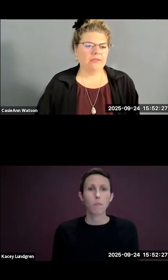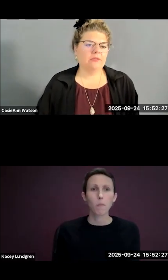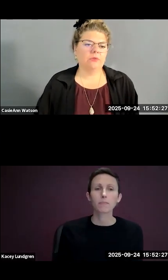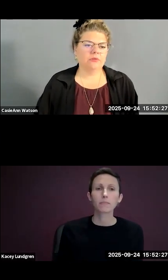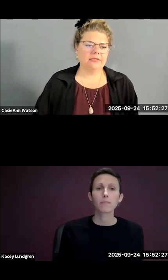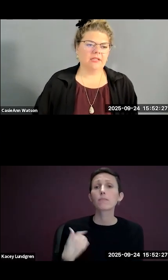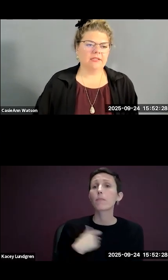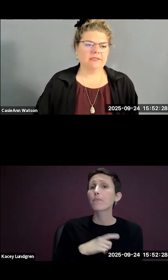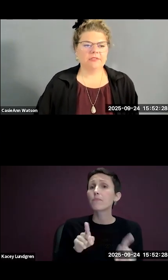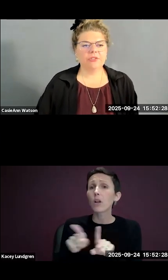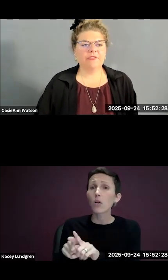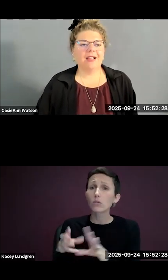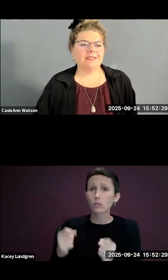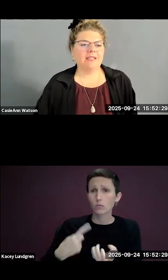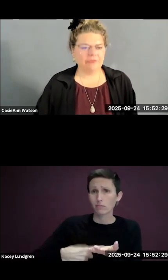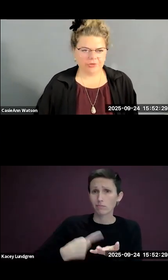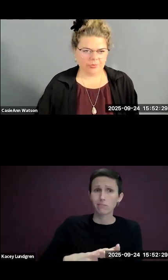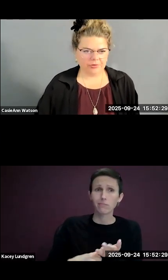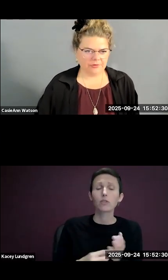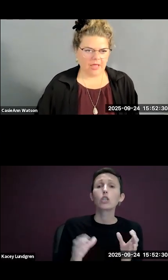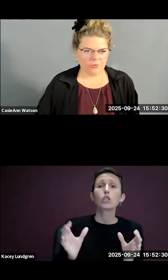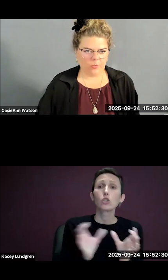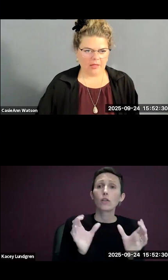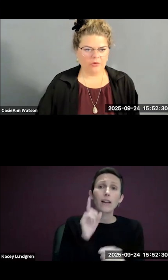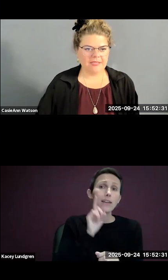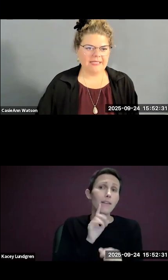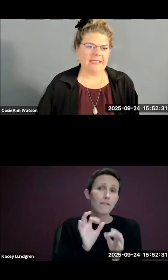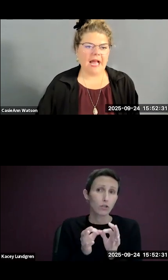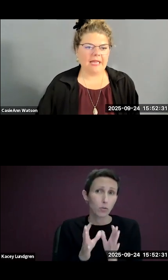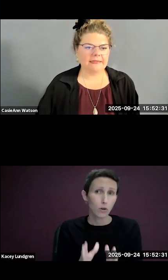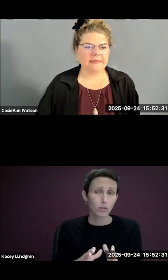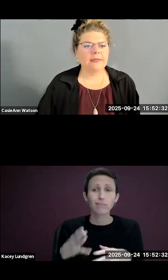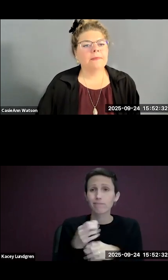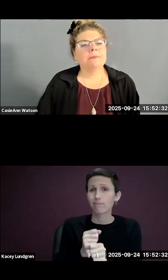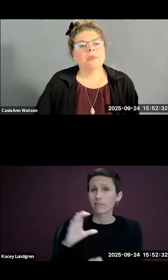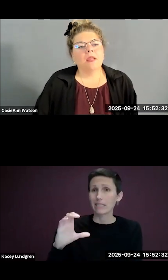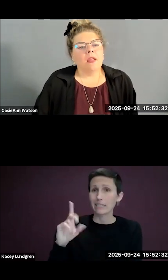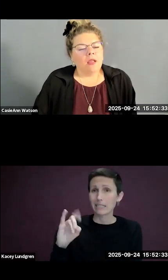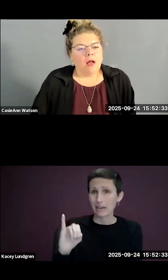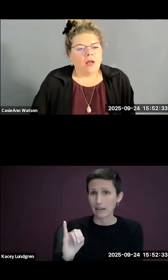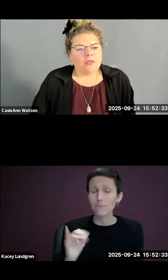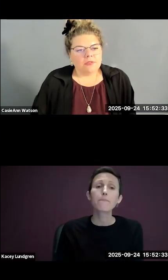We also wanted to discuss certified deaf interpreters as well, or CDIs.